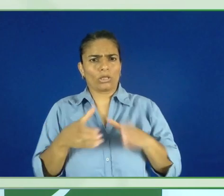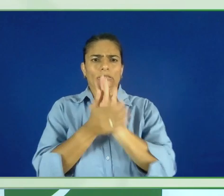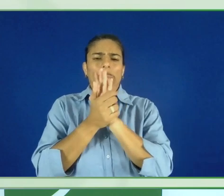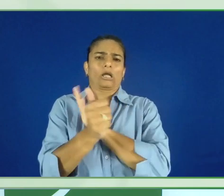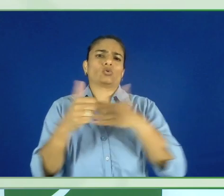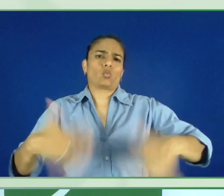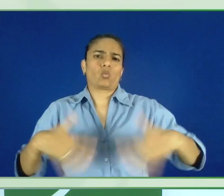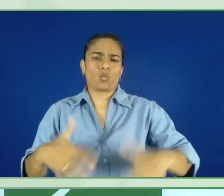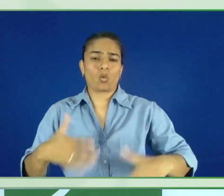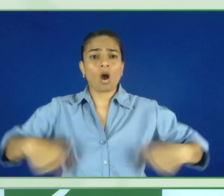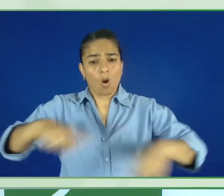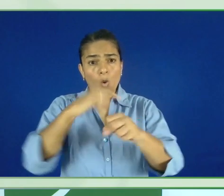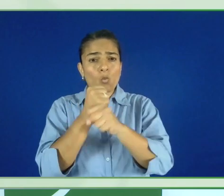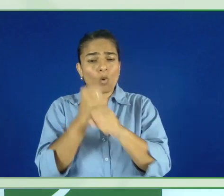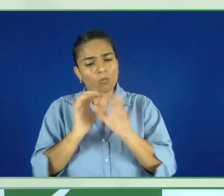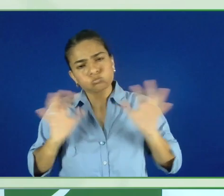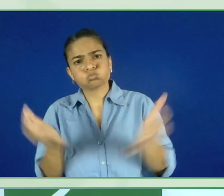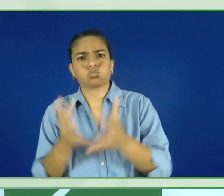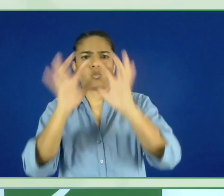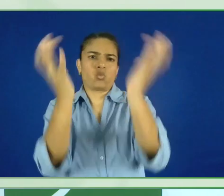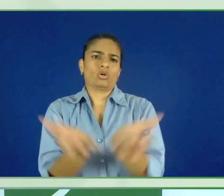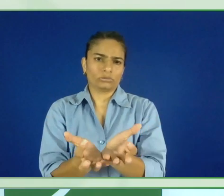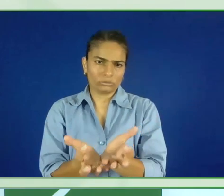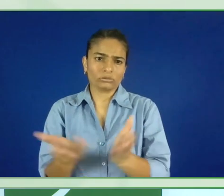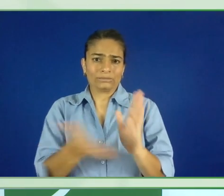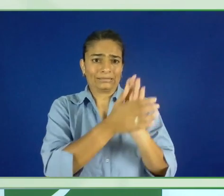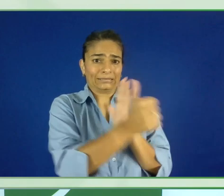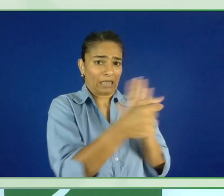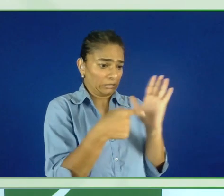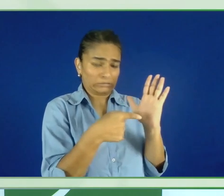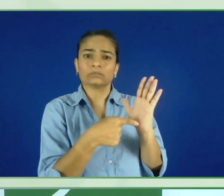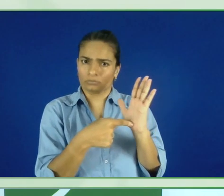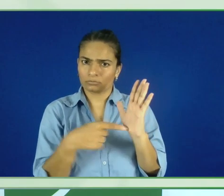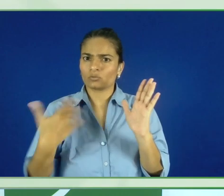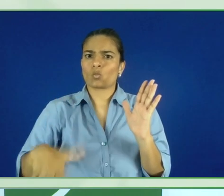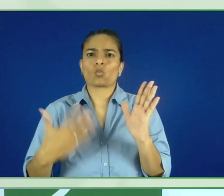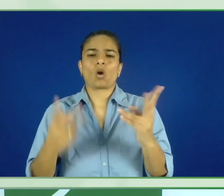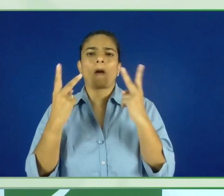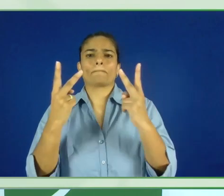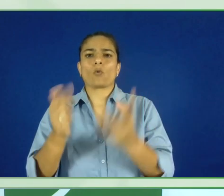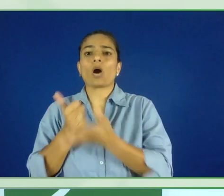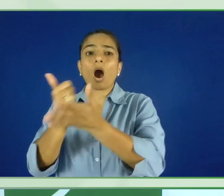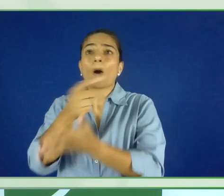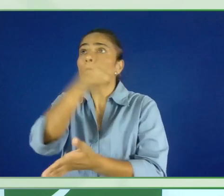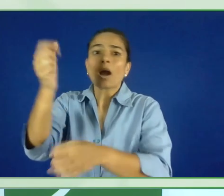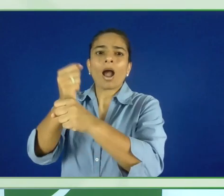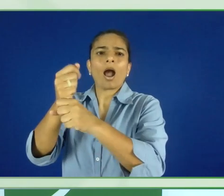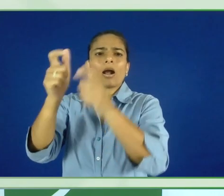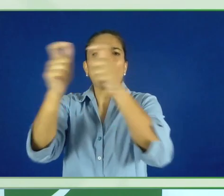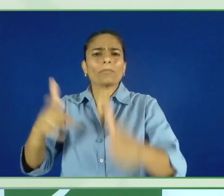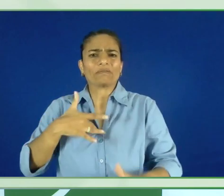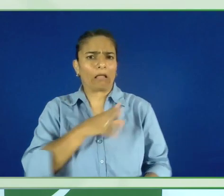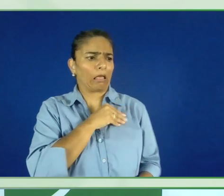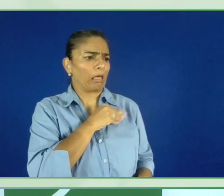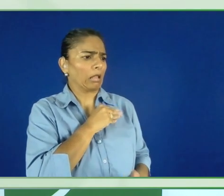important. And to help companies not be so afraid, but also to encourage persons with disability to boost their employability,